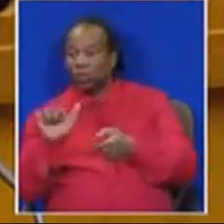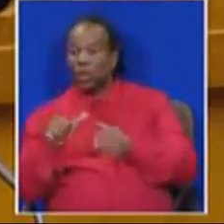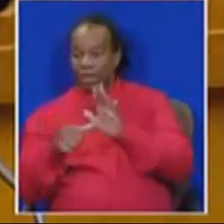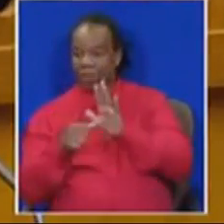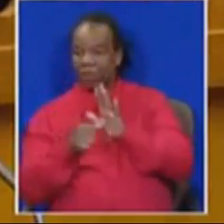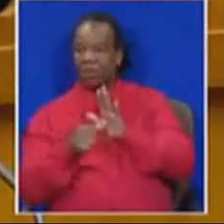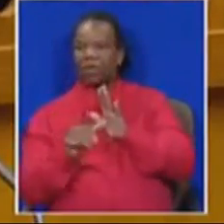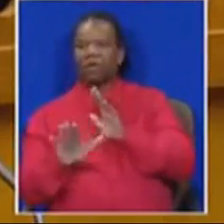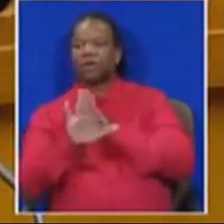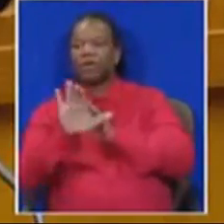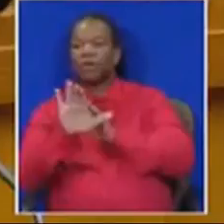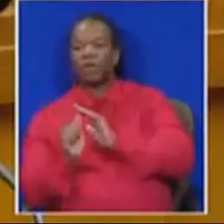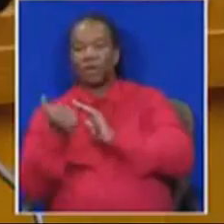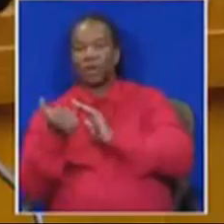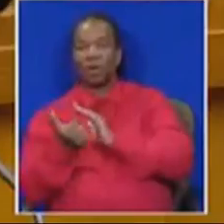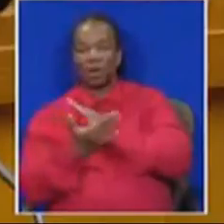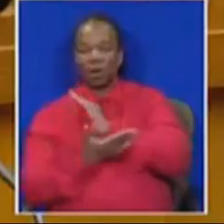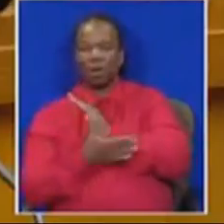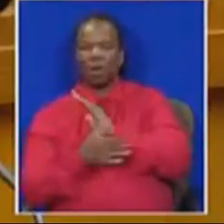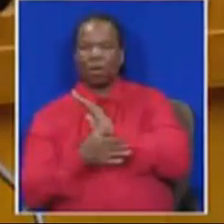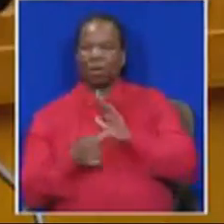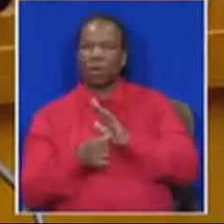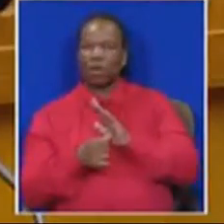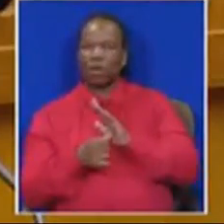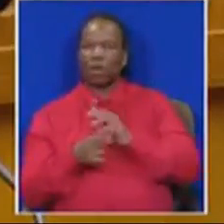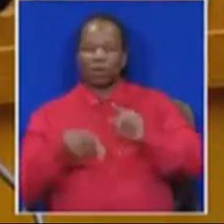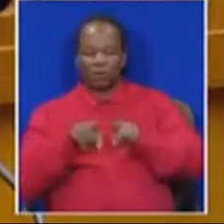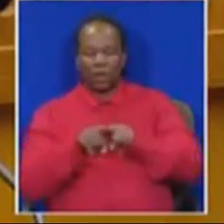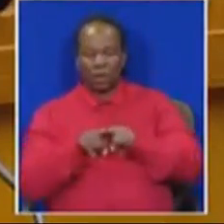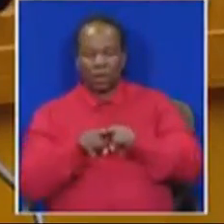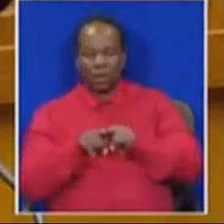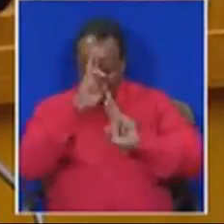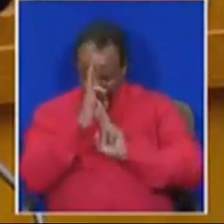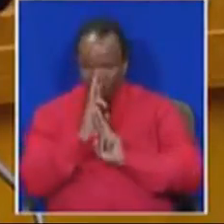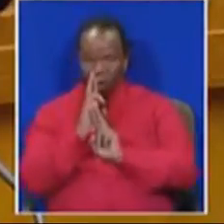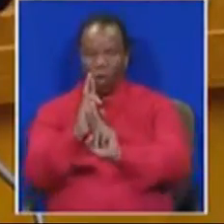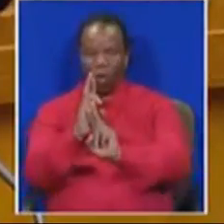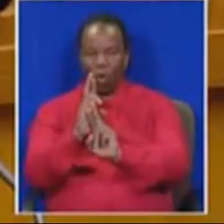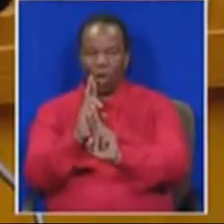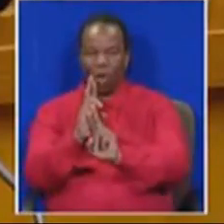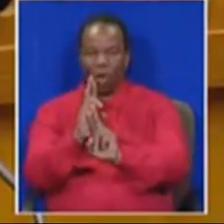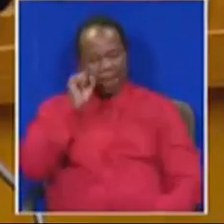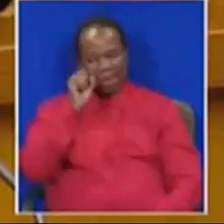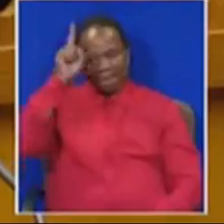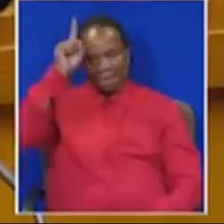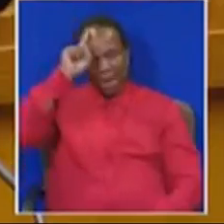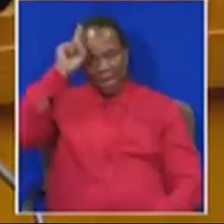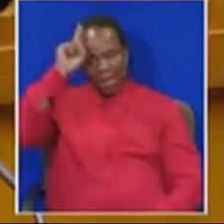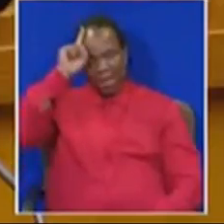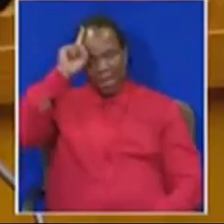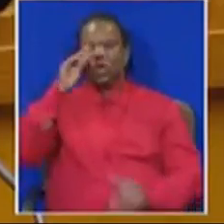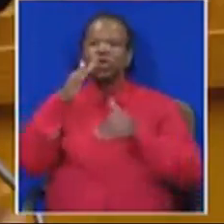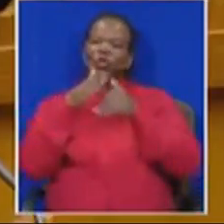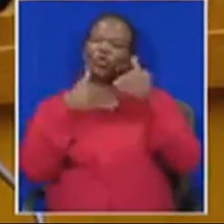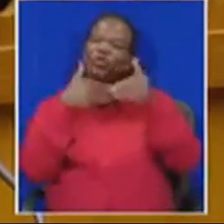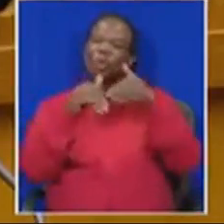This is now the time where we should honor the memory of Nelson Mandela to build a